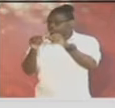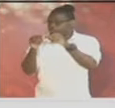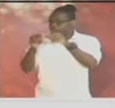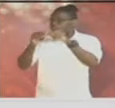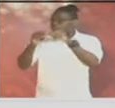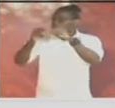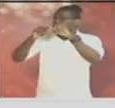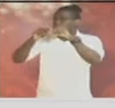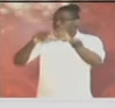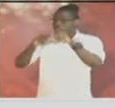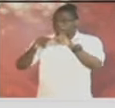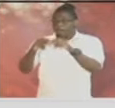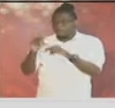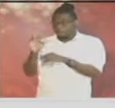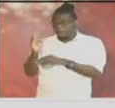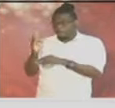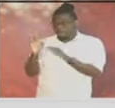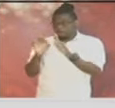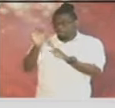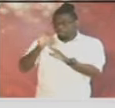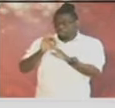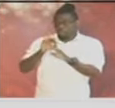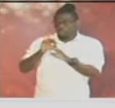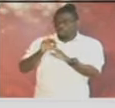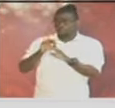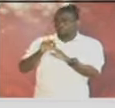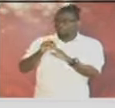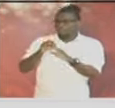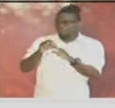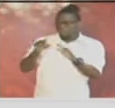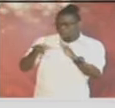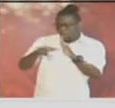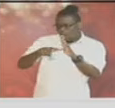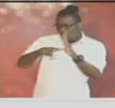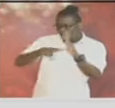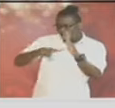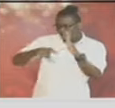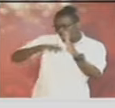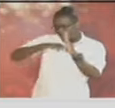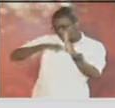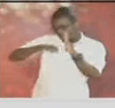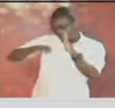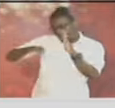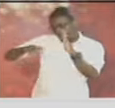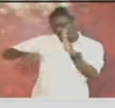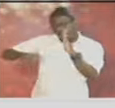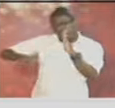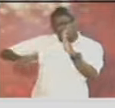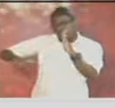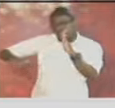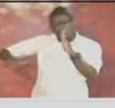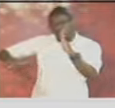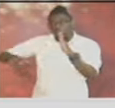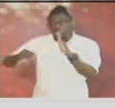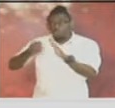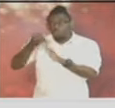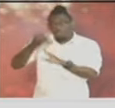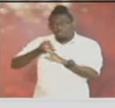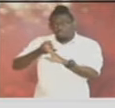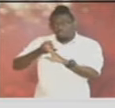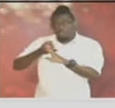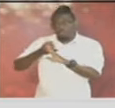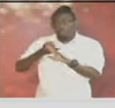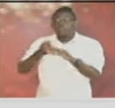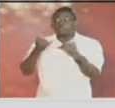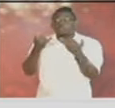bars for February were quite short, they're quite low, they're quite small, compared to January, we see that the March bars